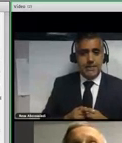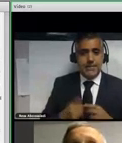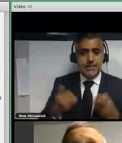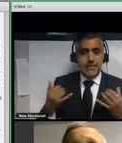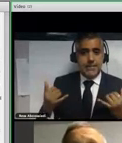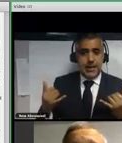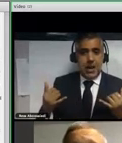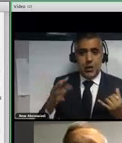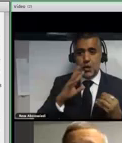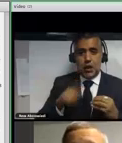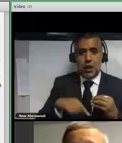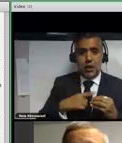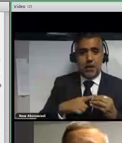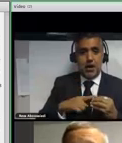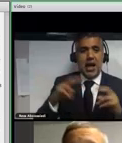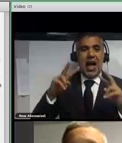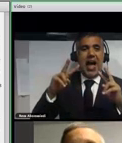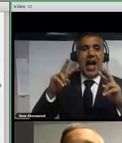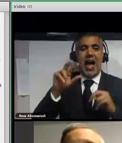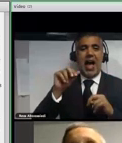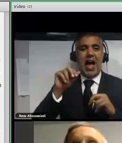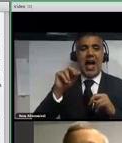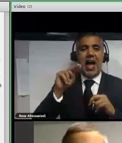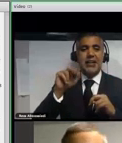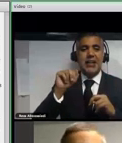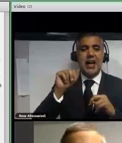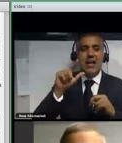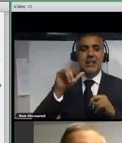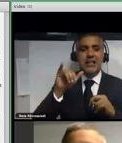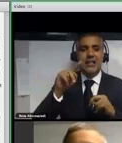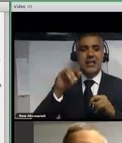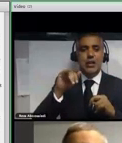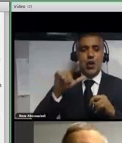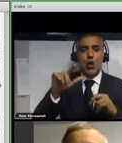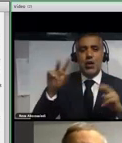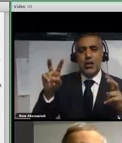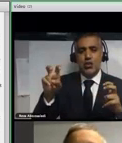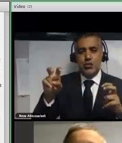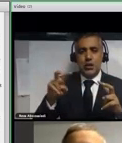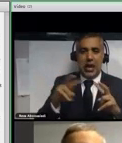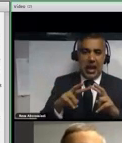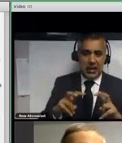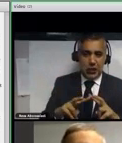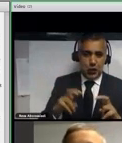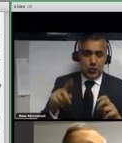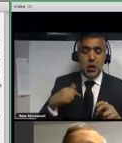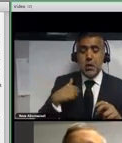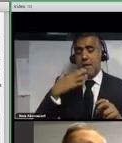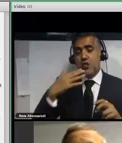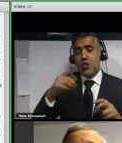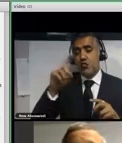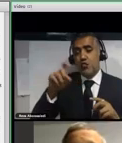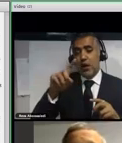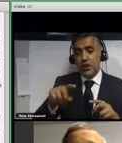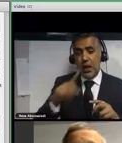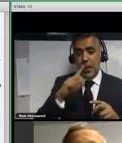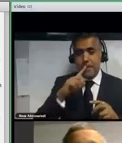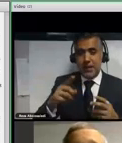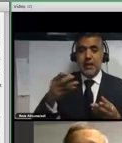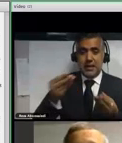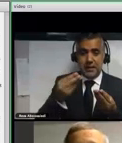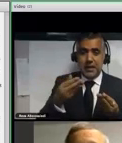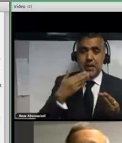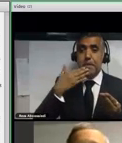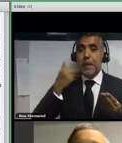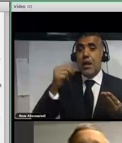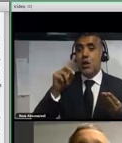now I want to talk a little about the analytical issues. We have what we think are some very good questions that have been tested that are getting us much better data than we